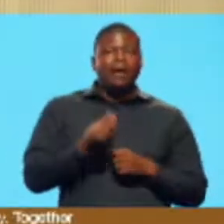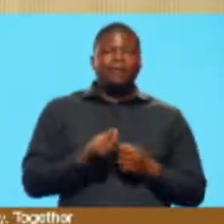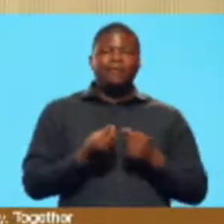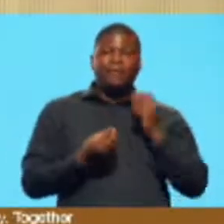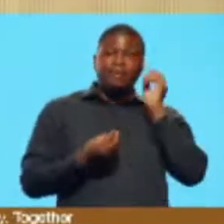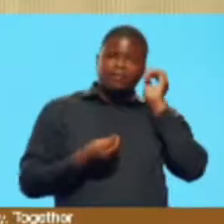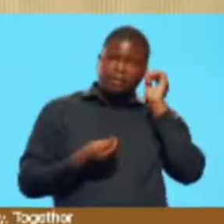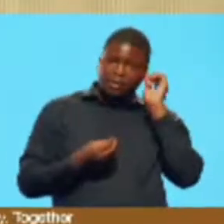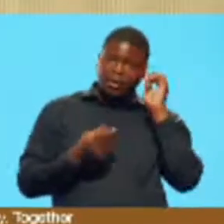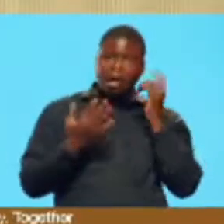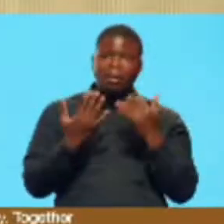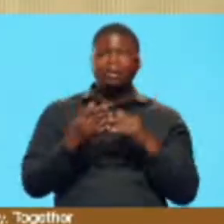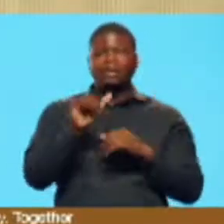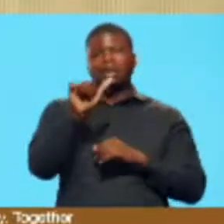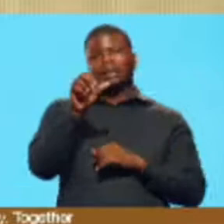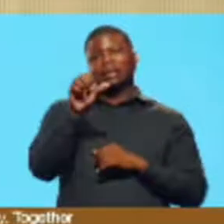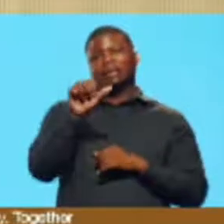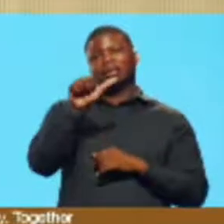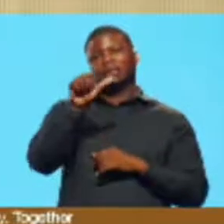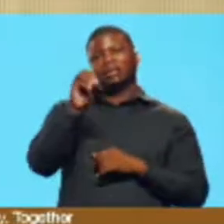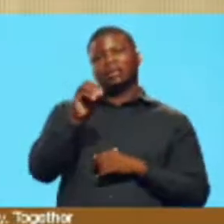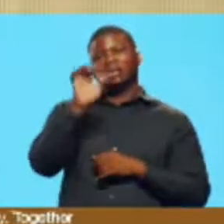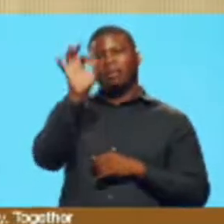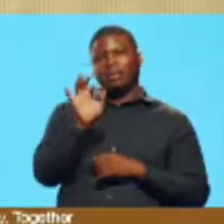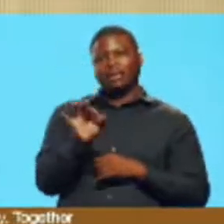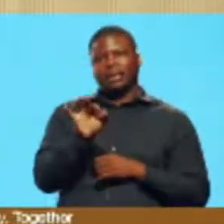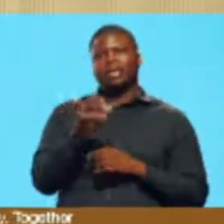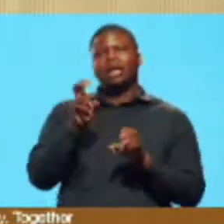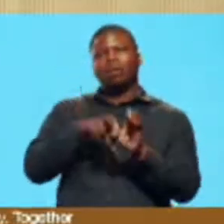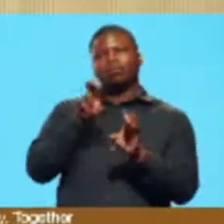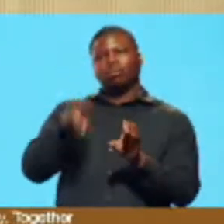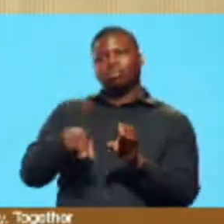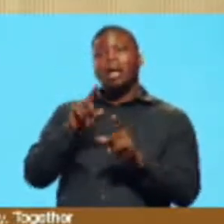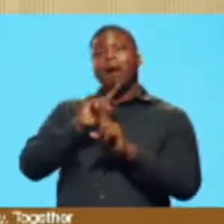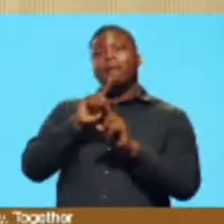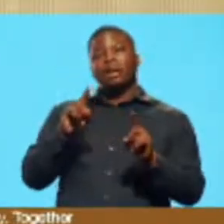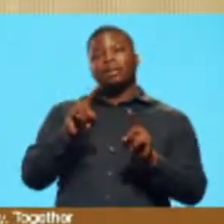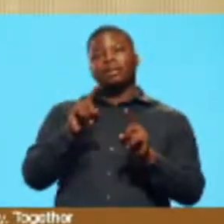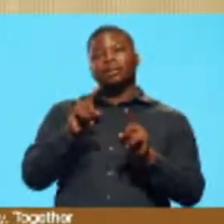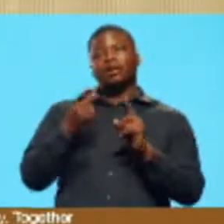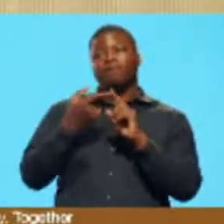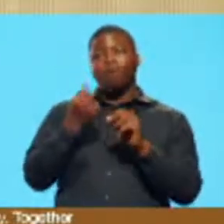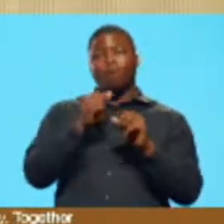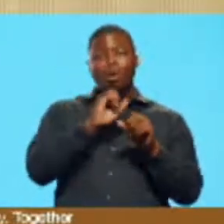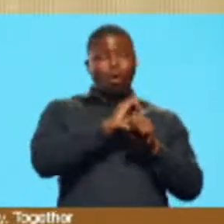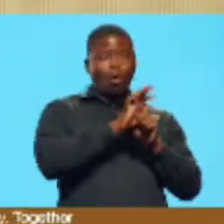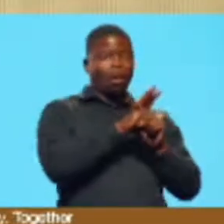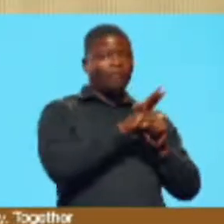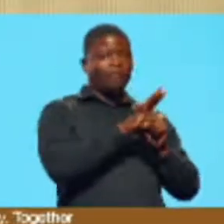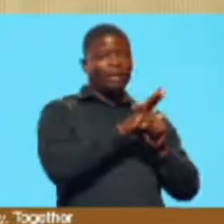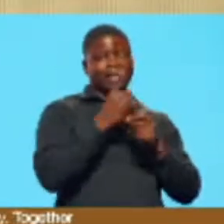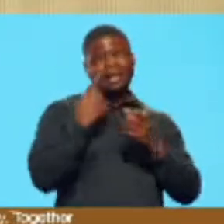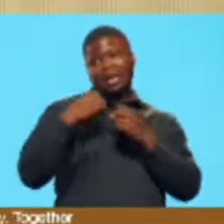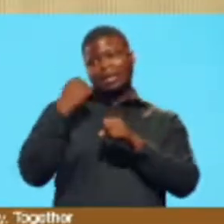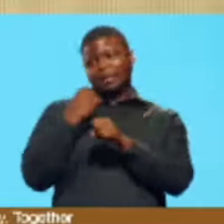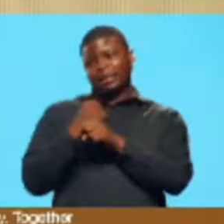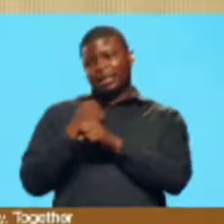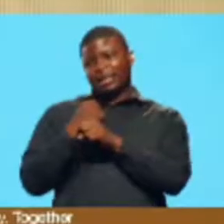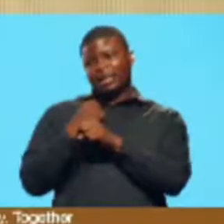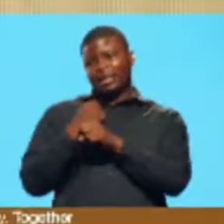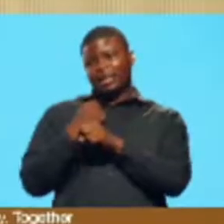around 60%, and it has been increased since COVID-19